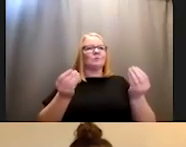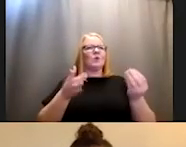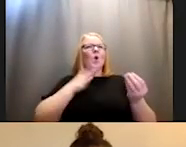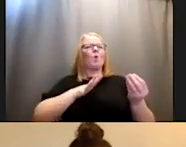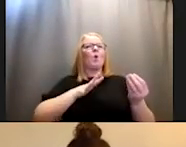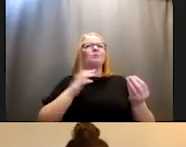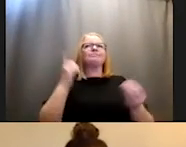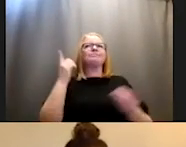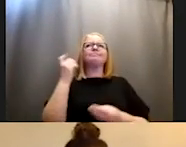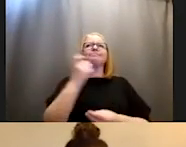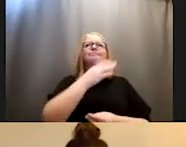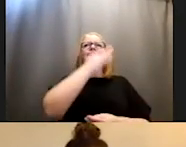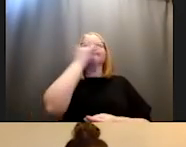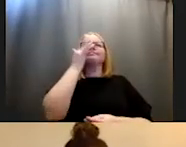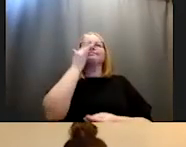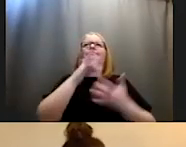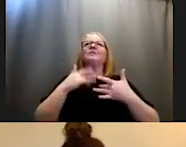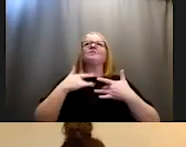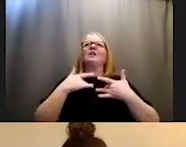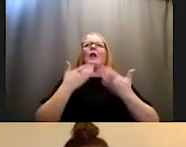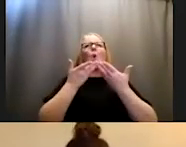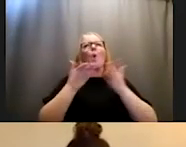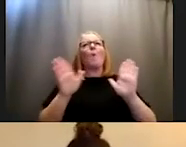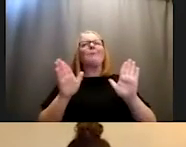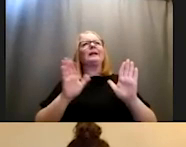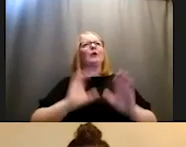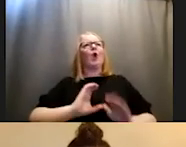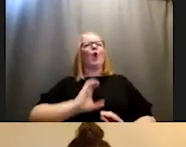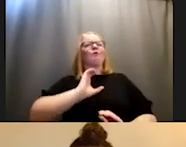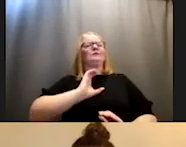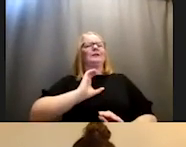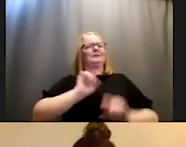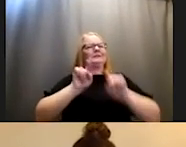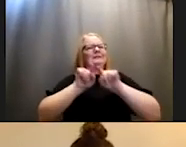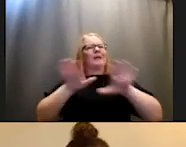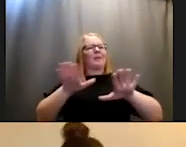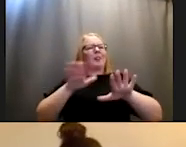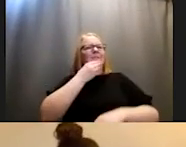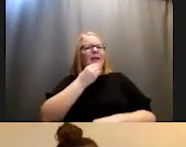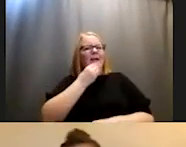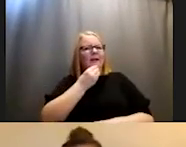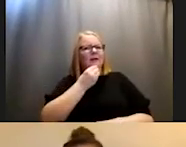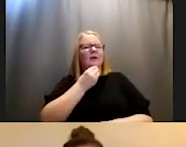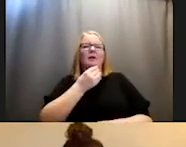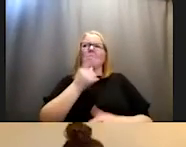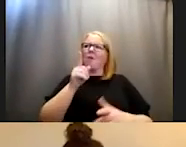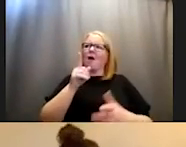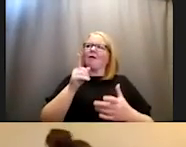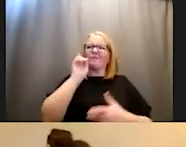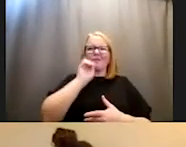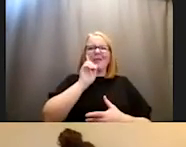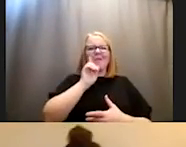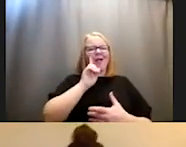to be open and confident like men's scents, but also female, sexy, daring,